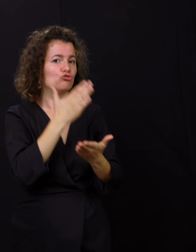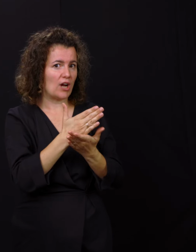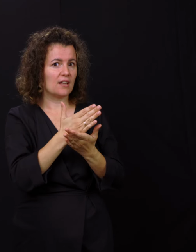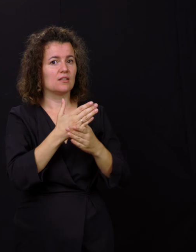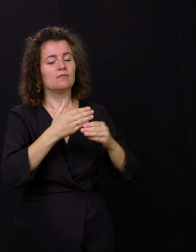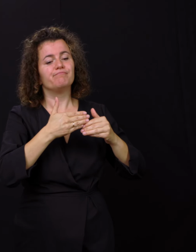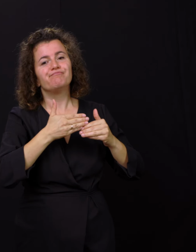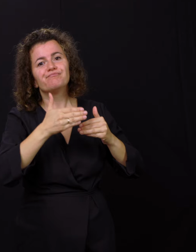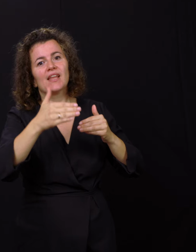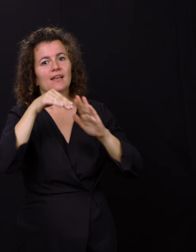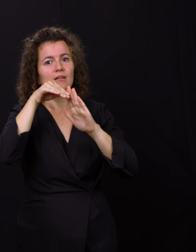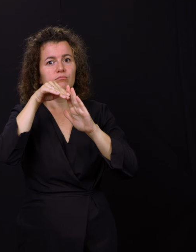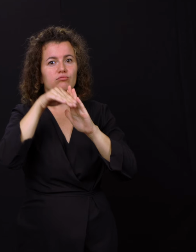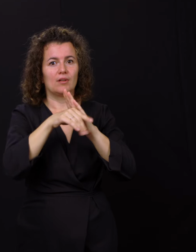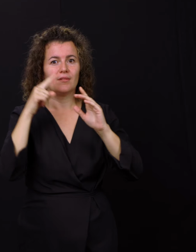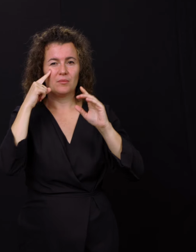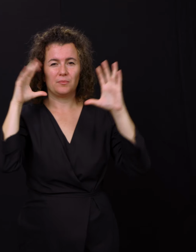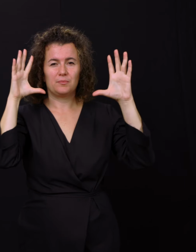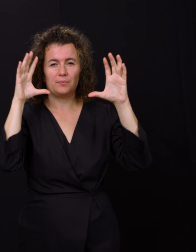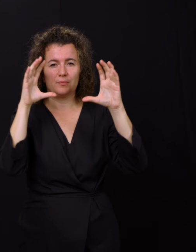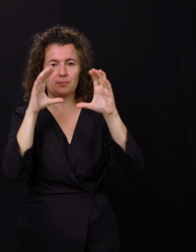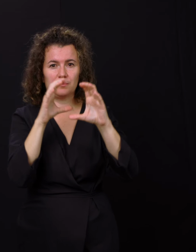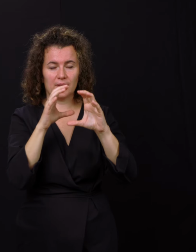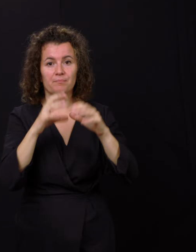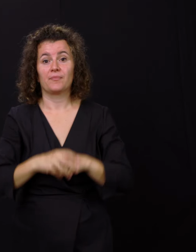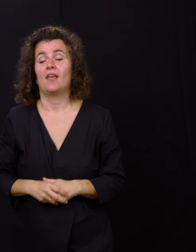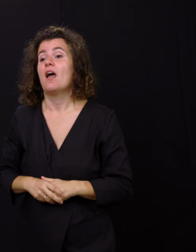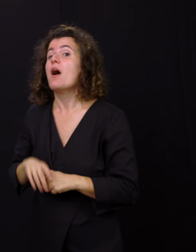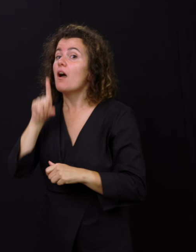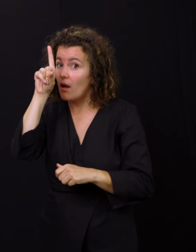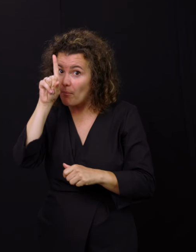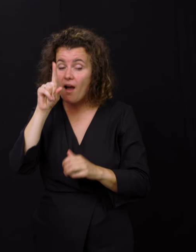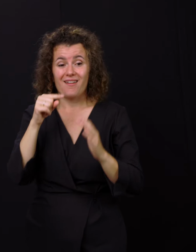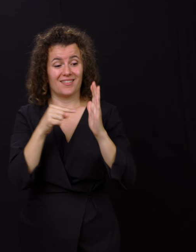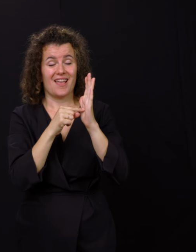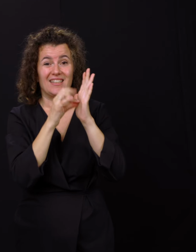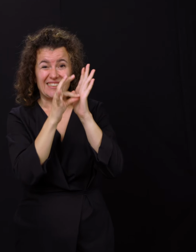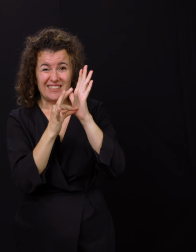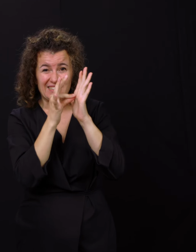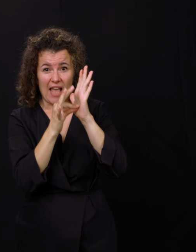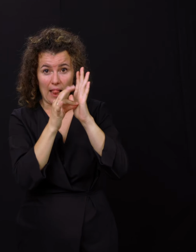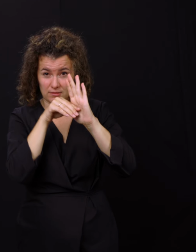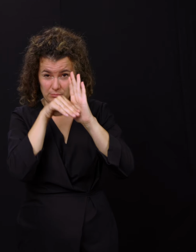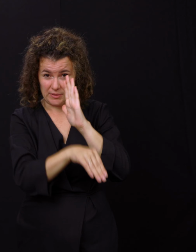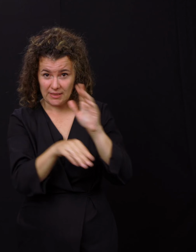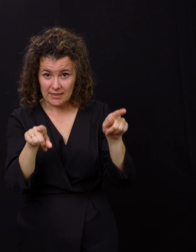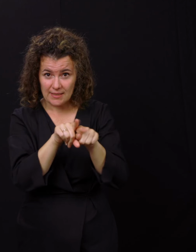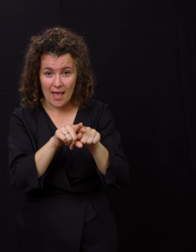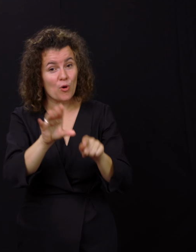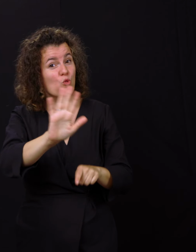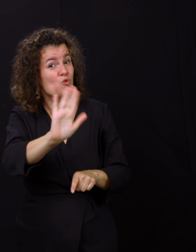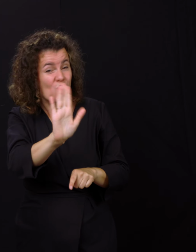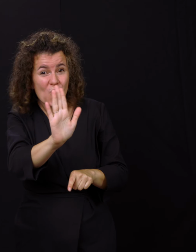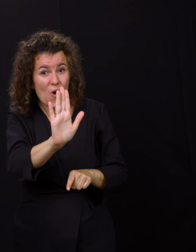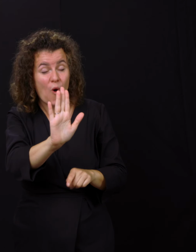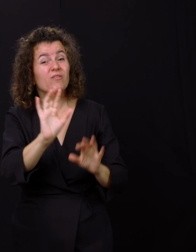it doesn't mean that the cells also degenerate. Actually, we have started a study and looked whether